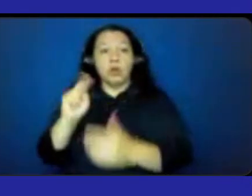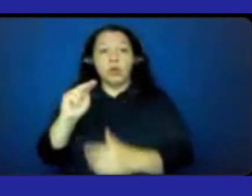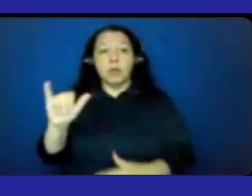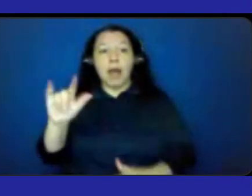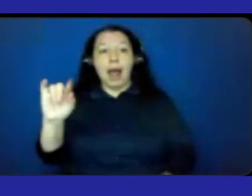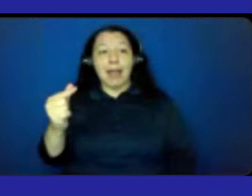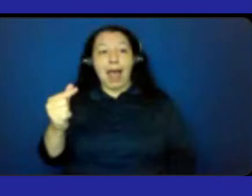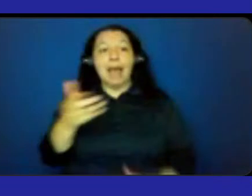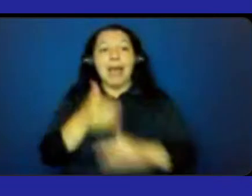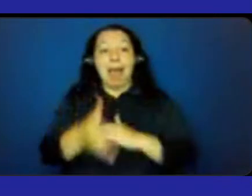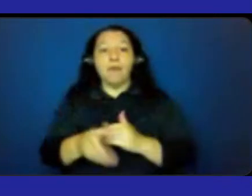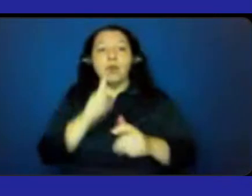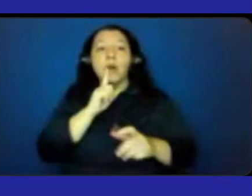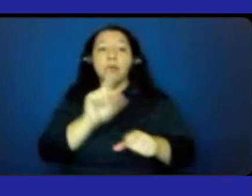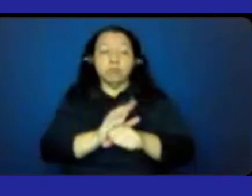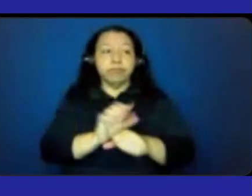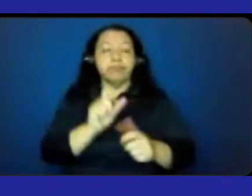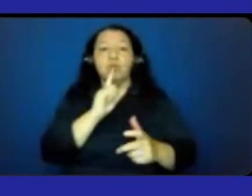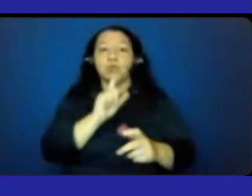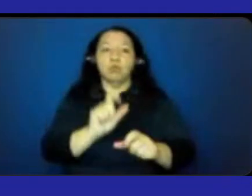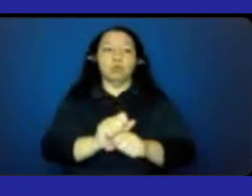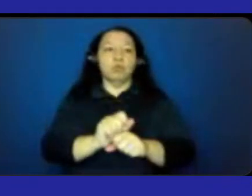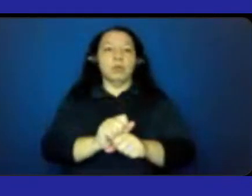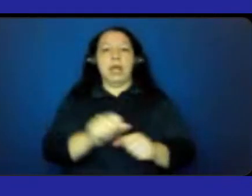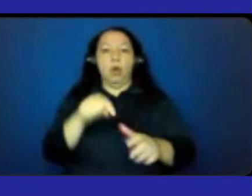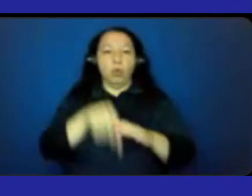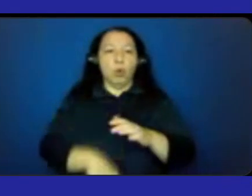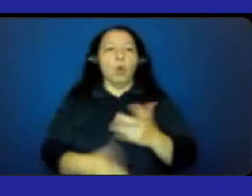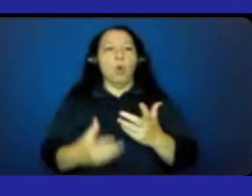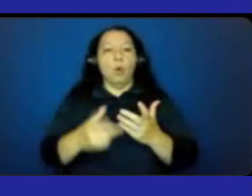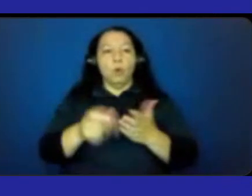thorough review process. The City